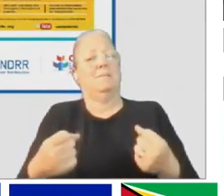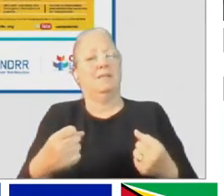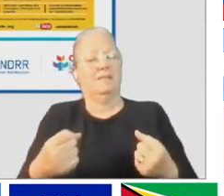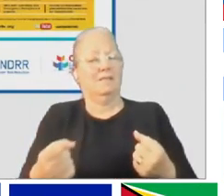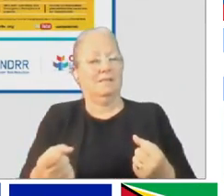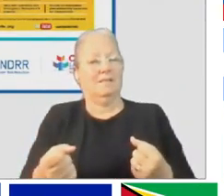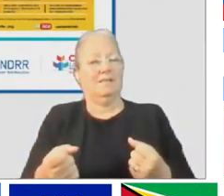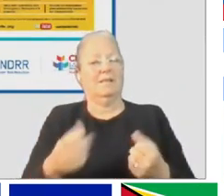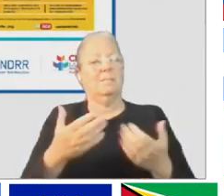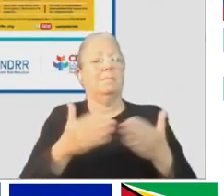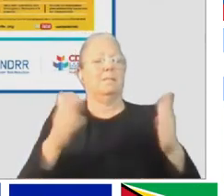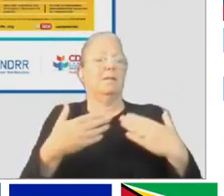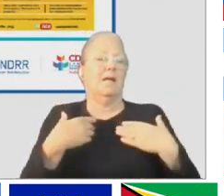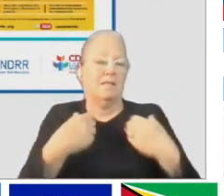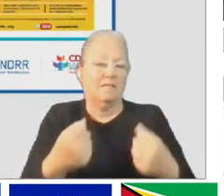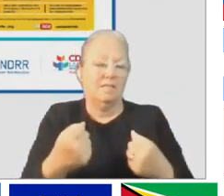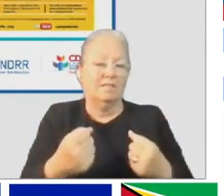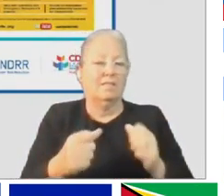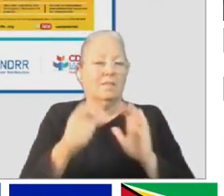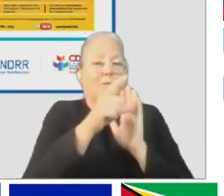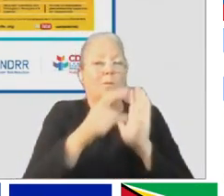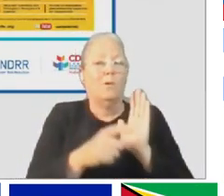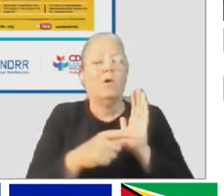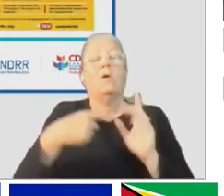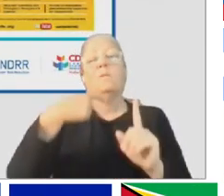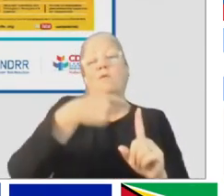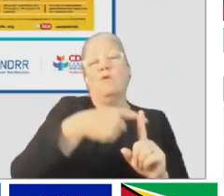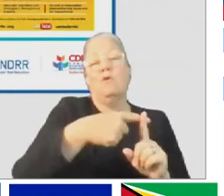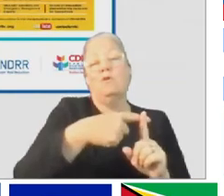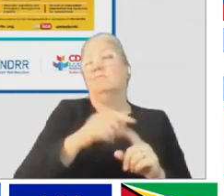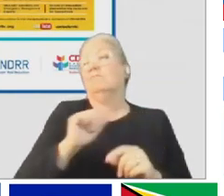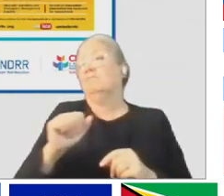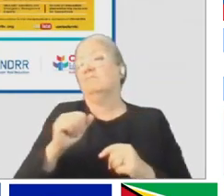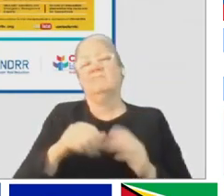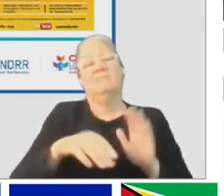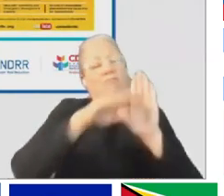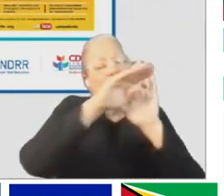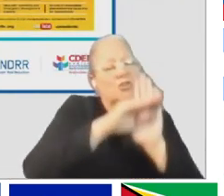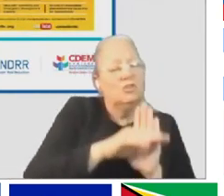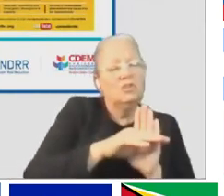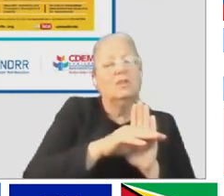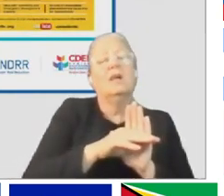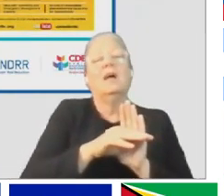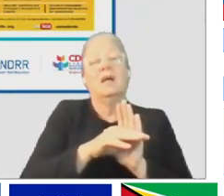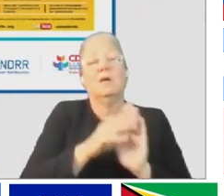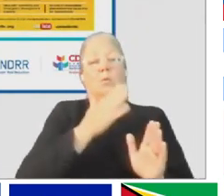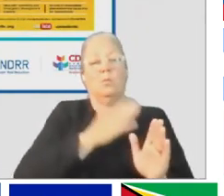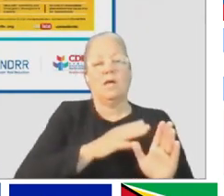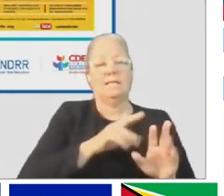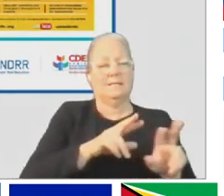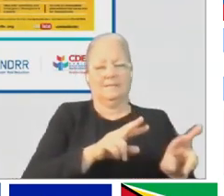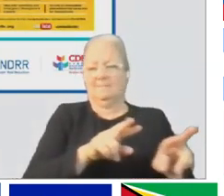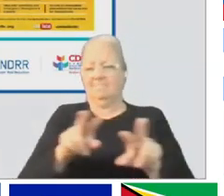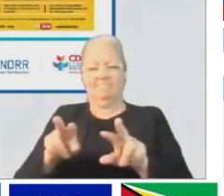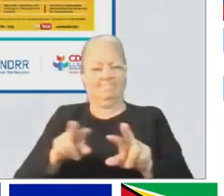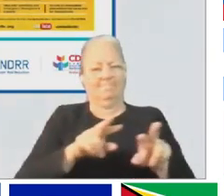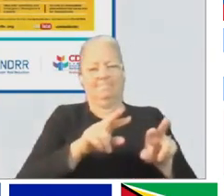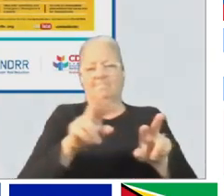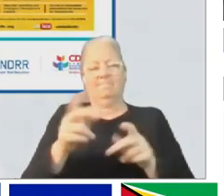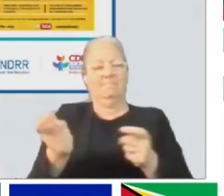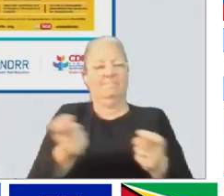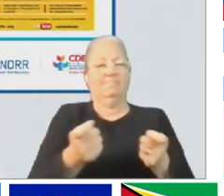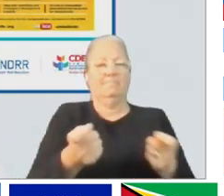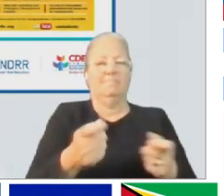to basically formulate protocols, procedures, to really manage this whole pandemic in the region. And I don't think St. Vincent and the Grenadines was